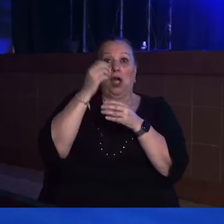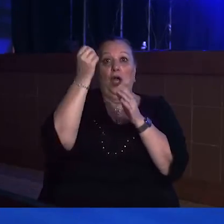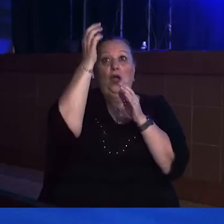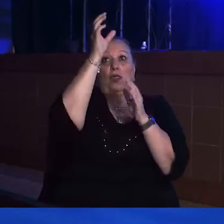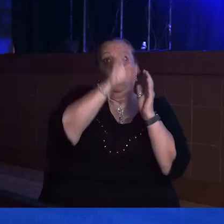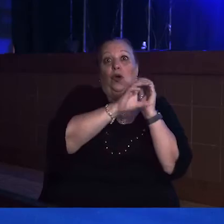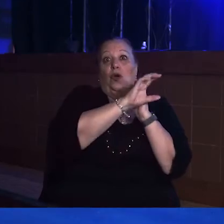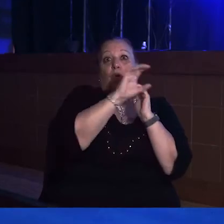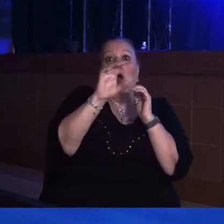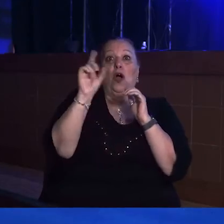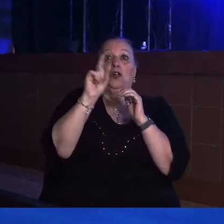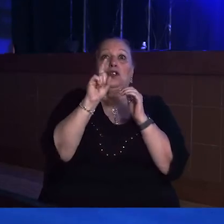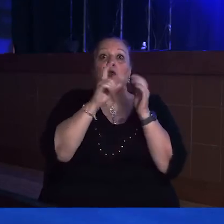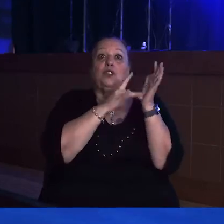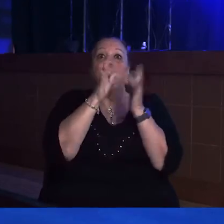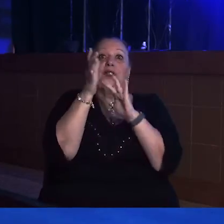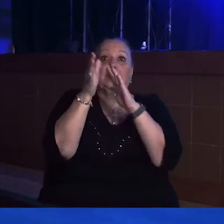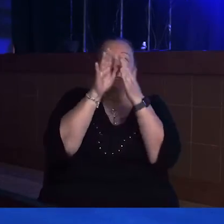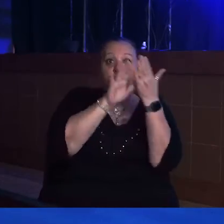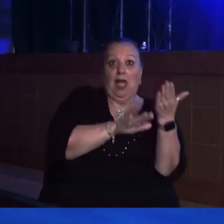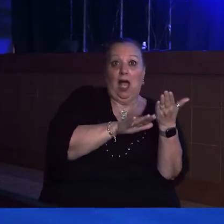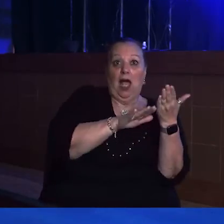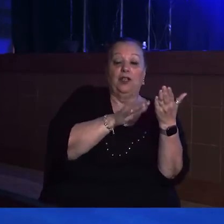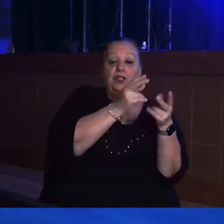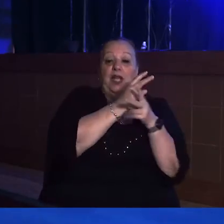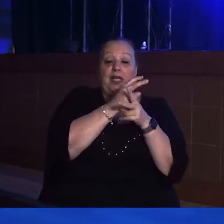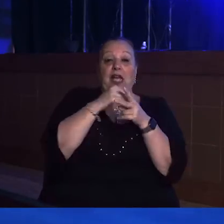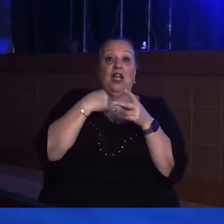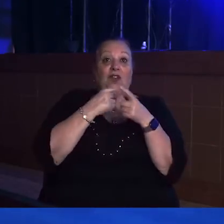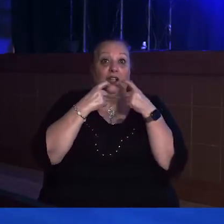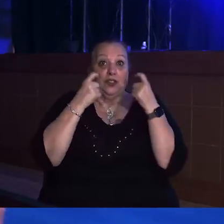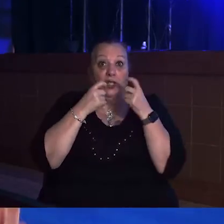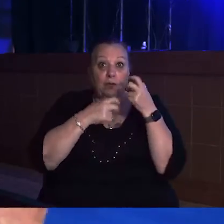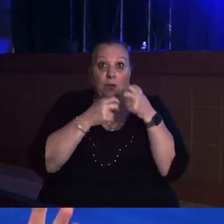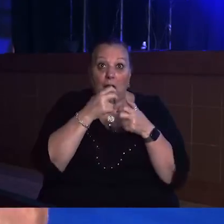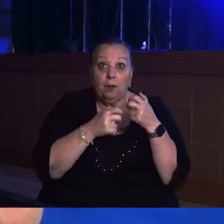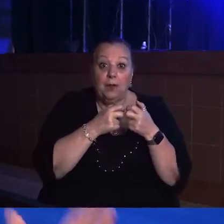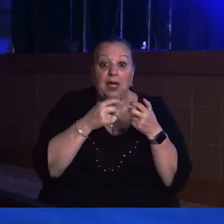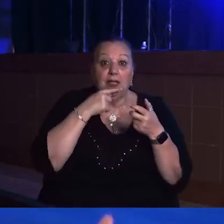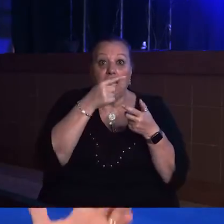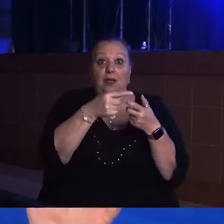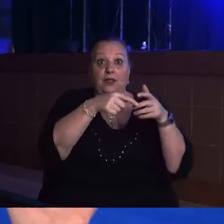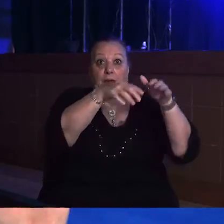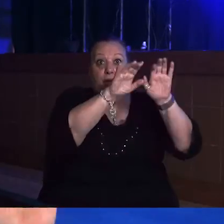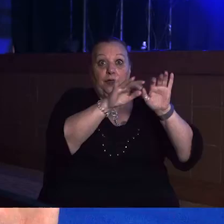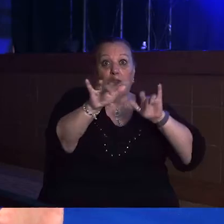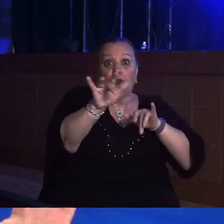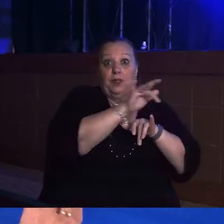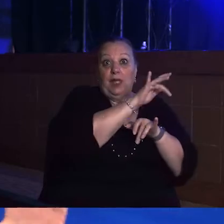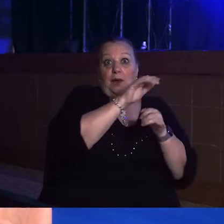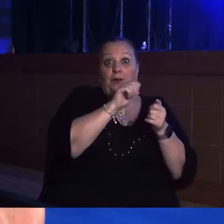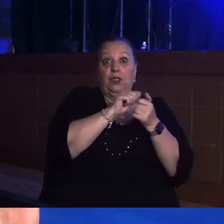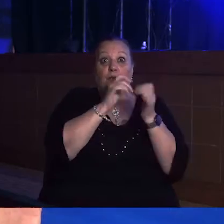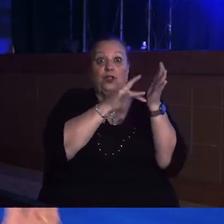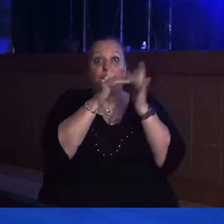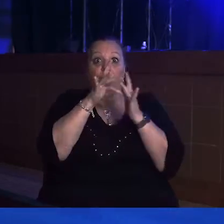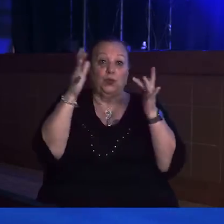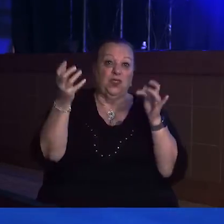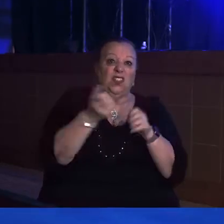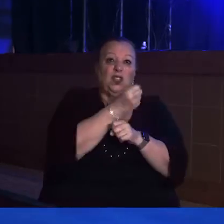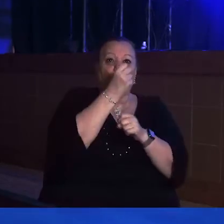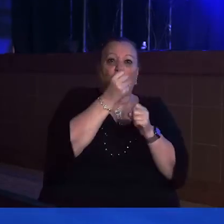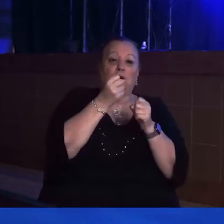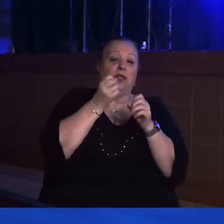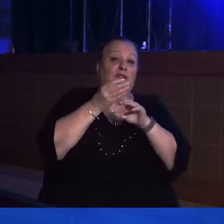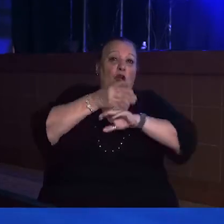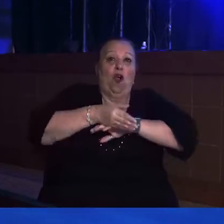of our sin problem. It tells us about an empty tomb where Jesus was victorious over sin and death and how he just conquered